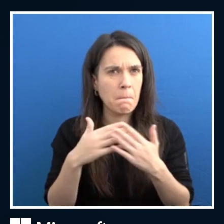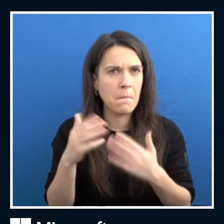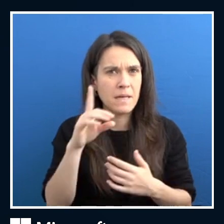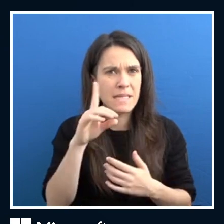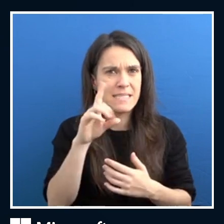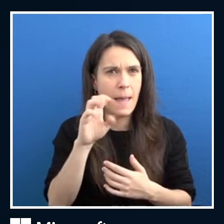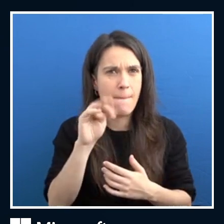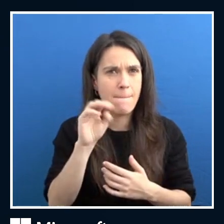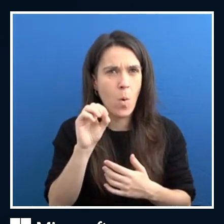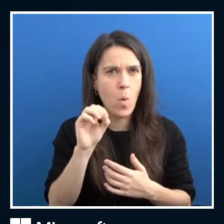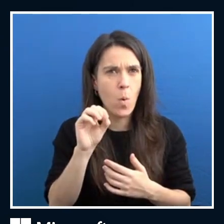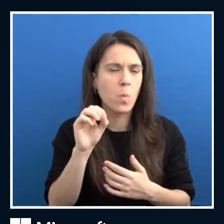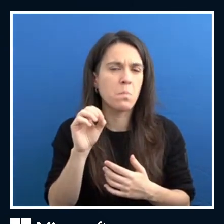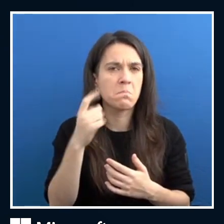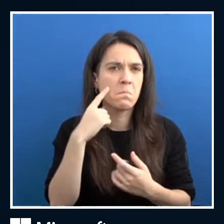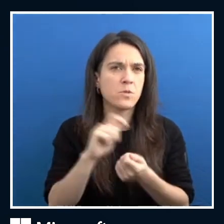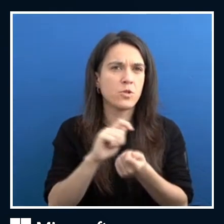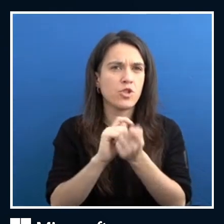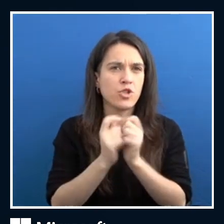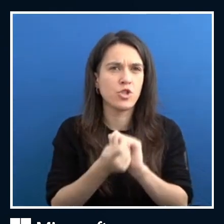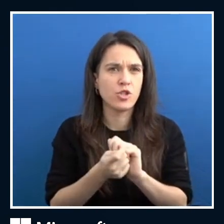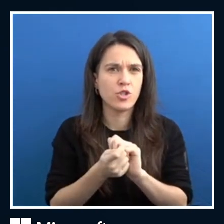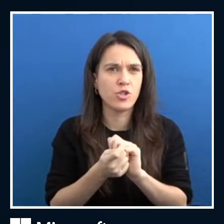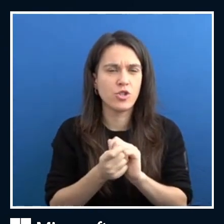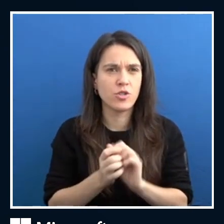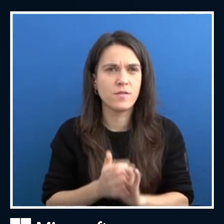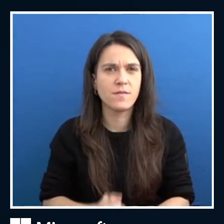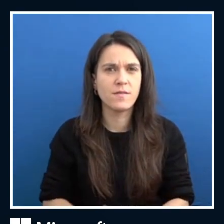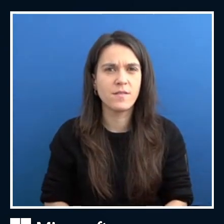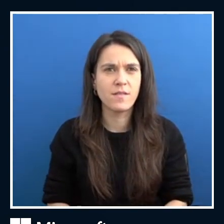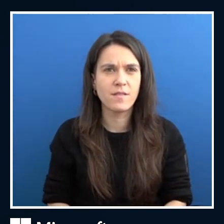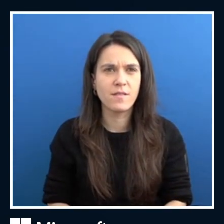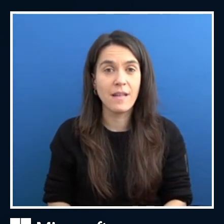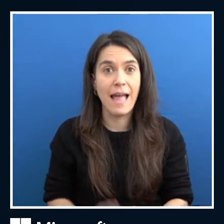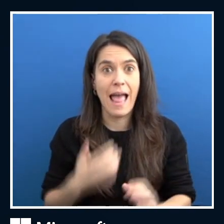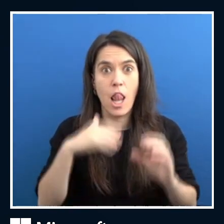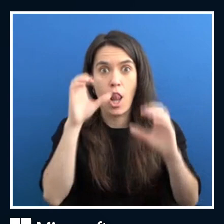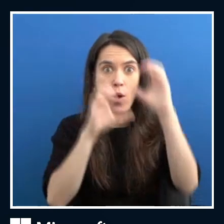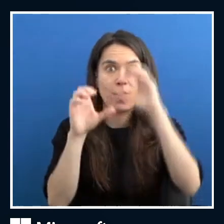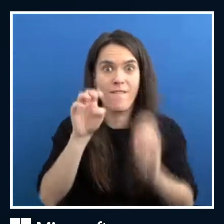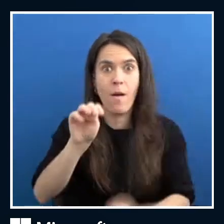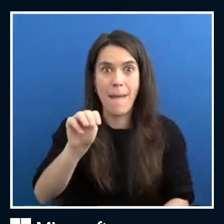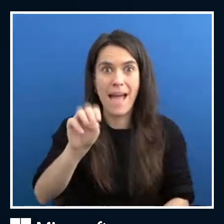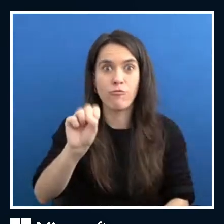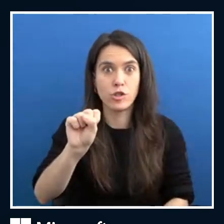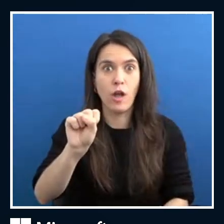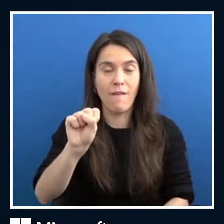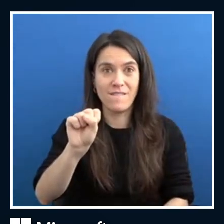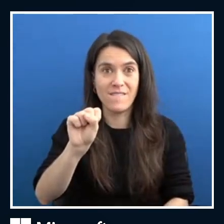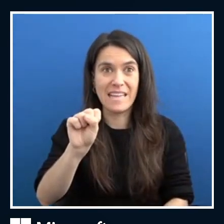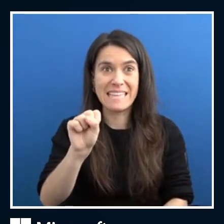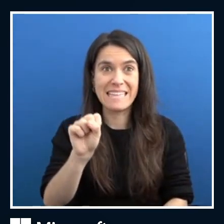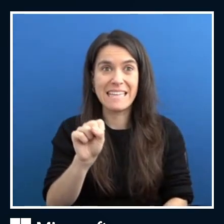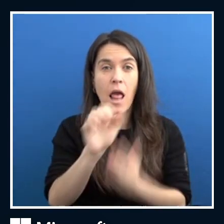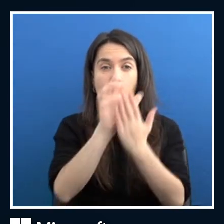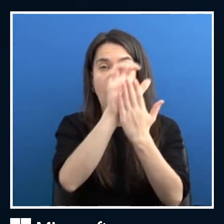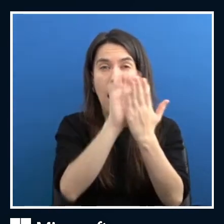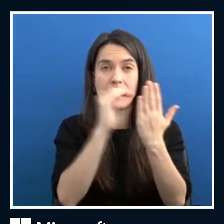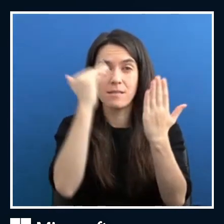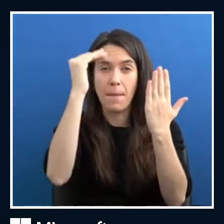So I look for Microsoft and I get a list of all the documents containing